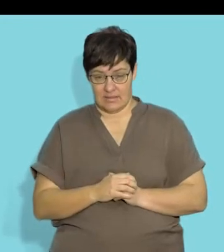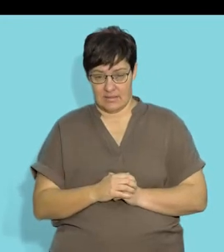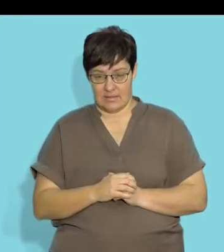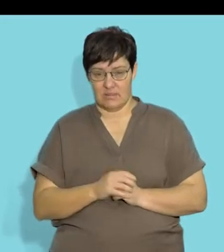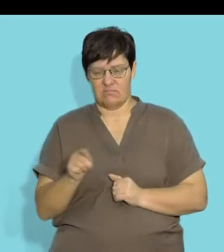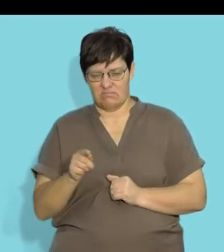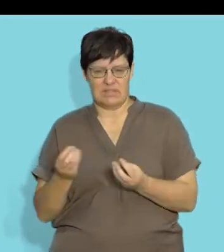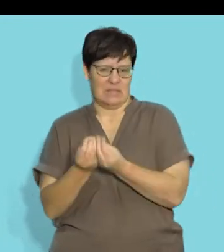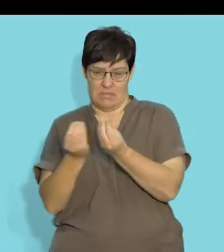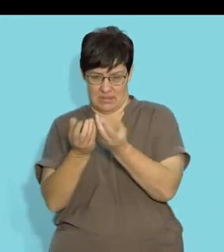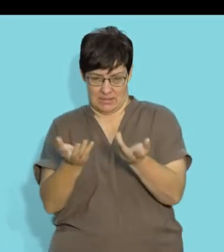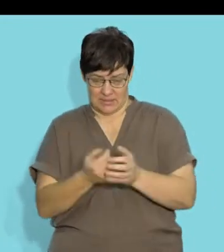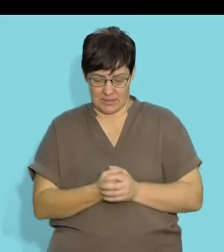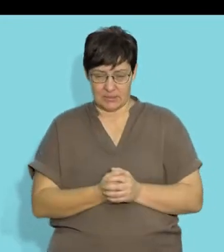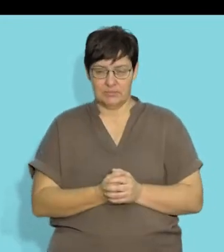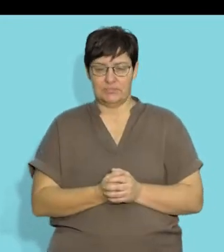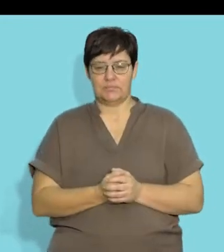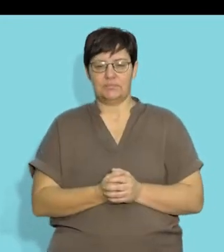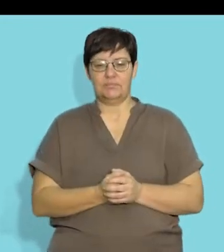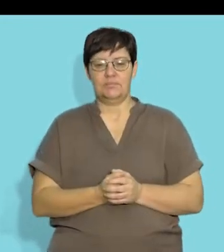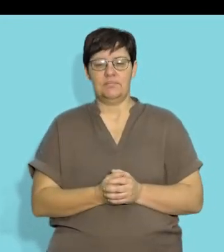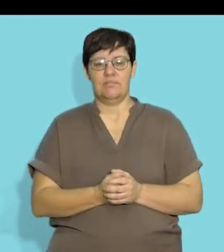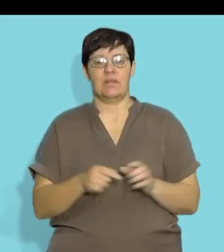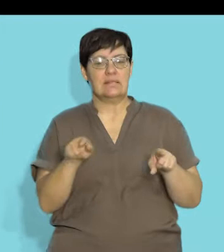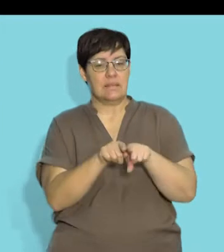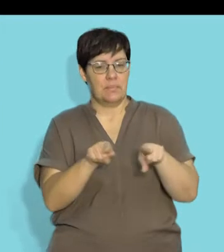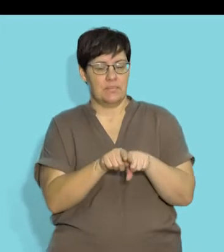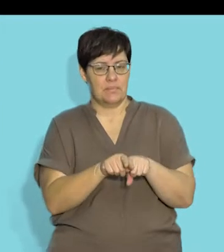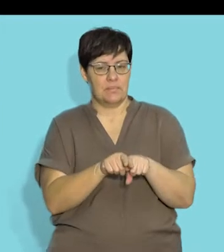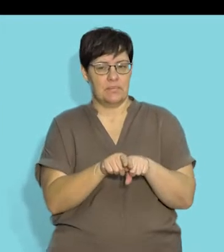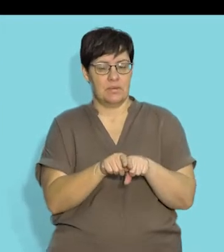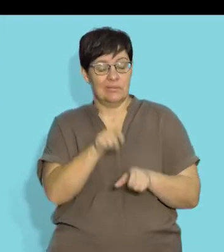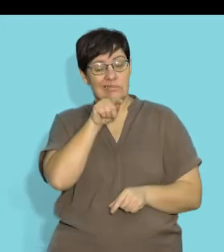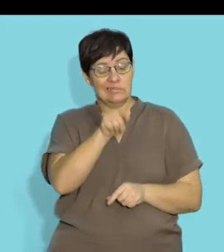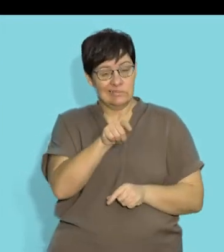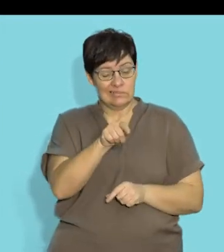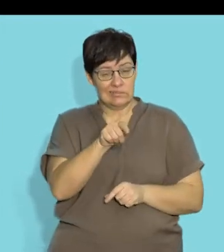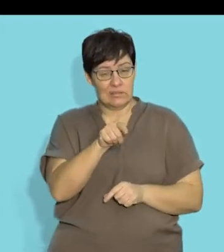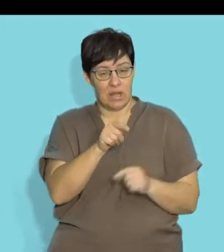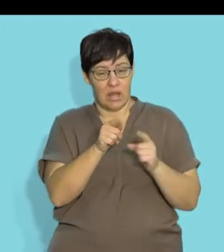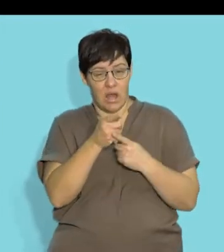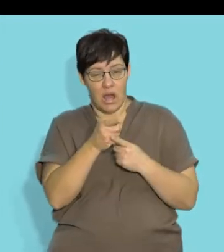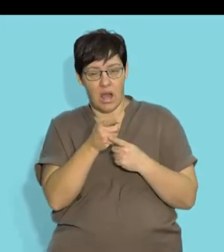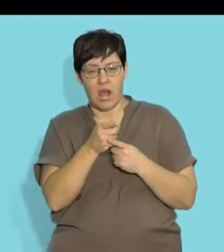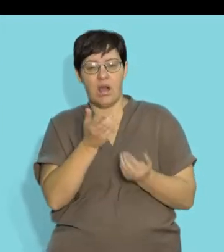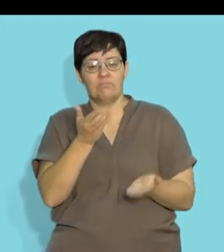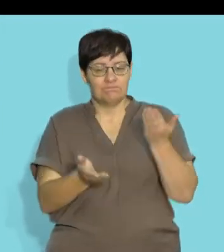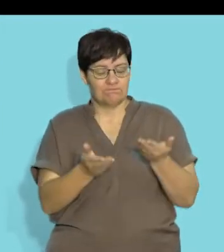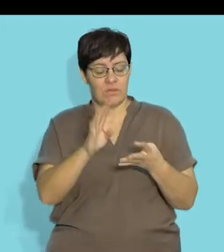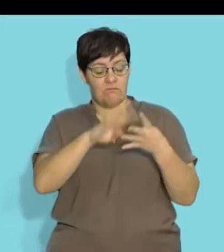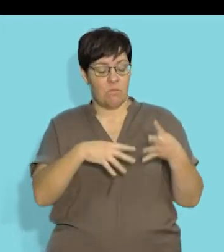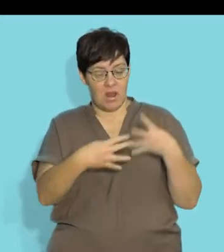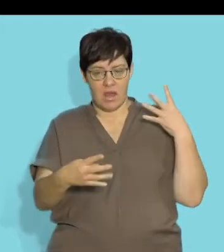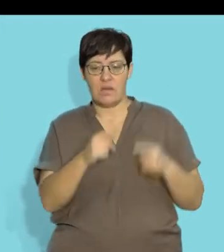of a substance, okay? And then also, we know that if we calculate concentration of a substance, we use the formula